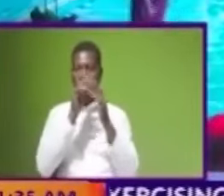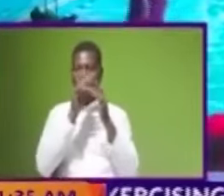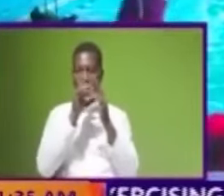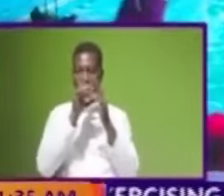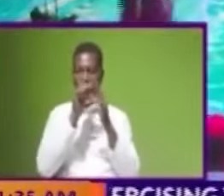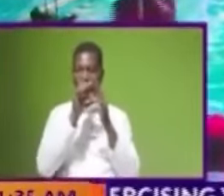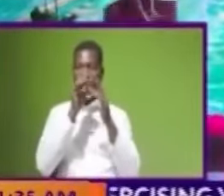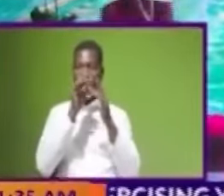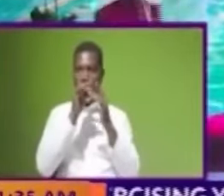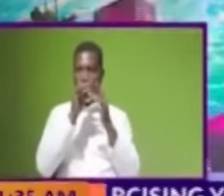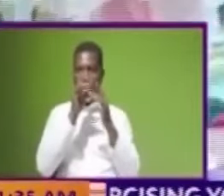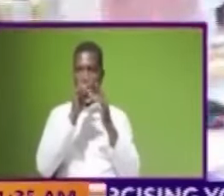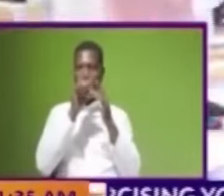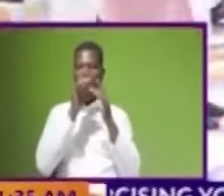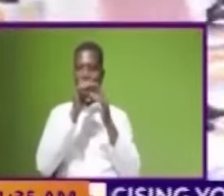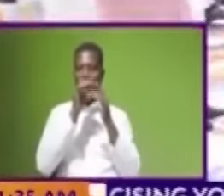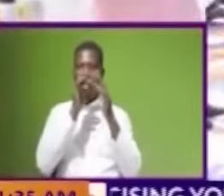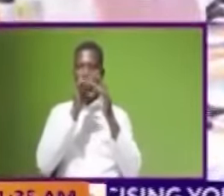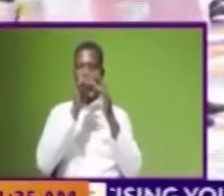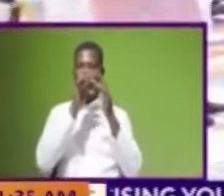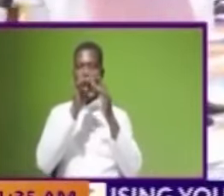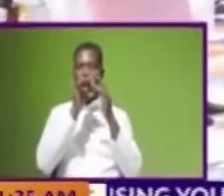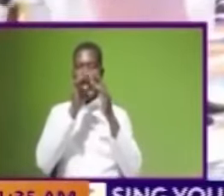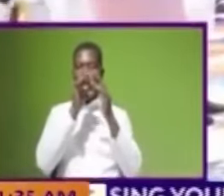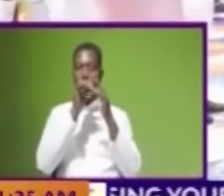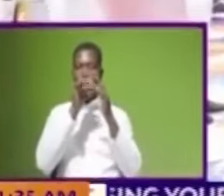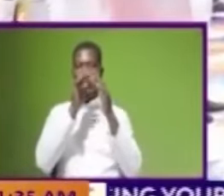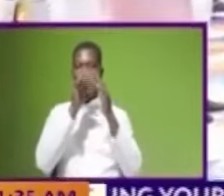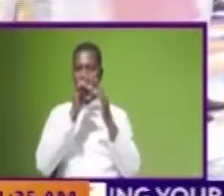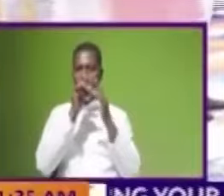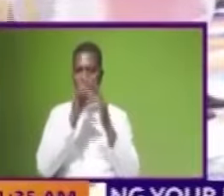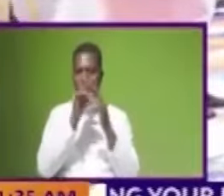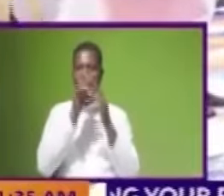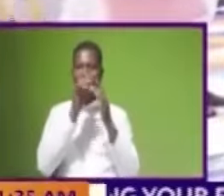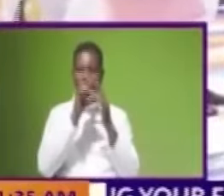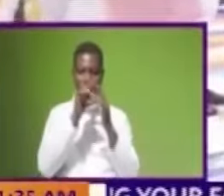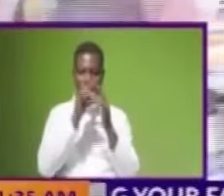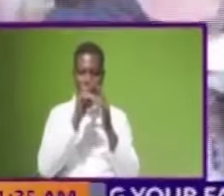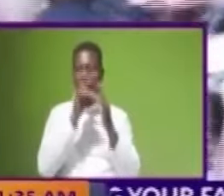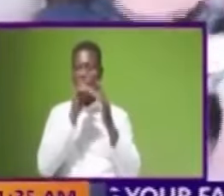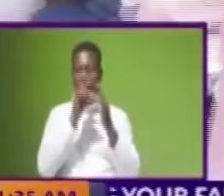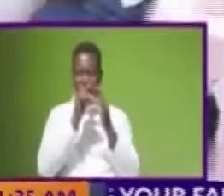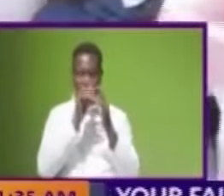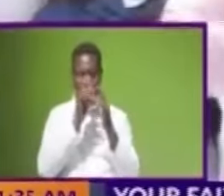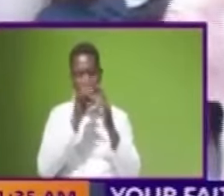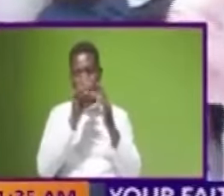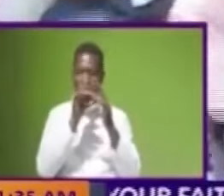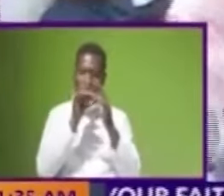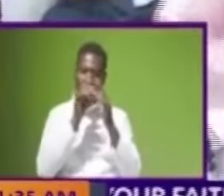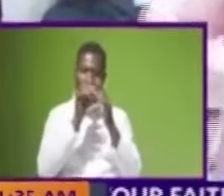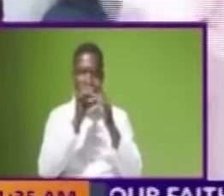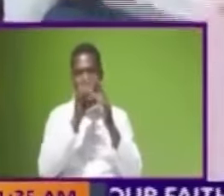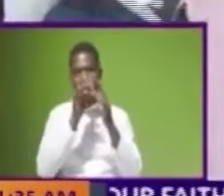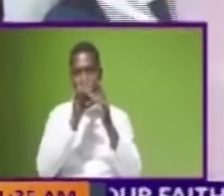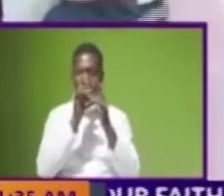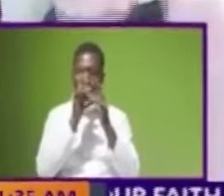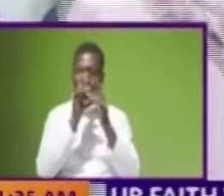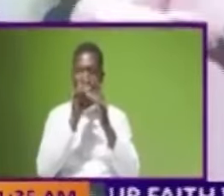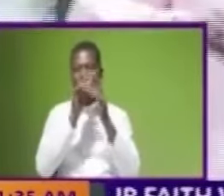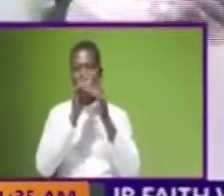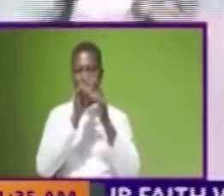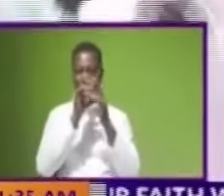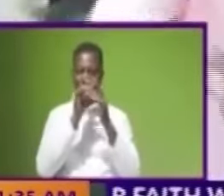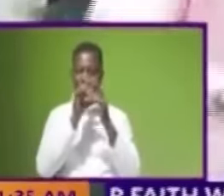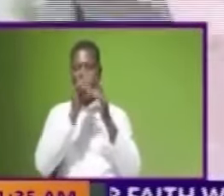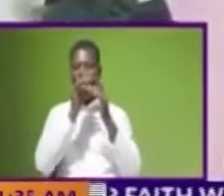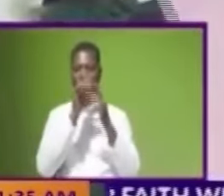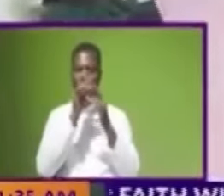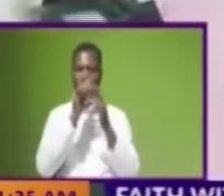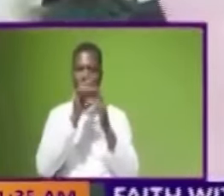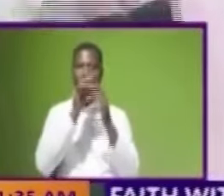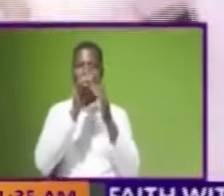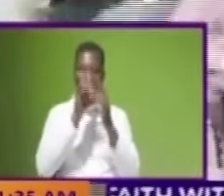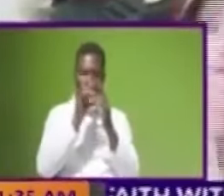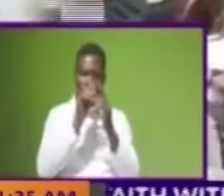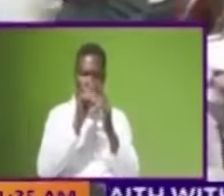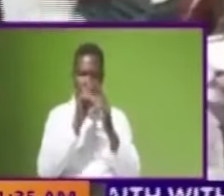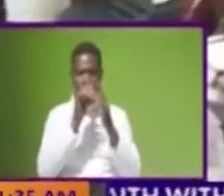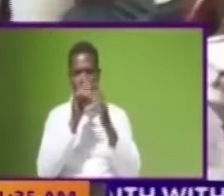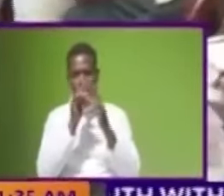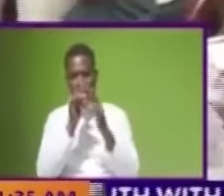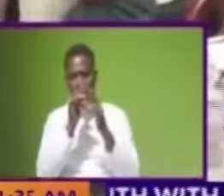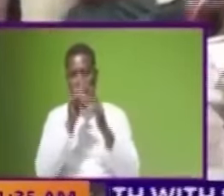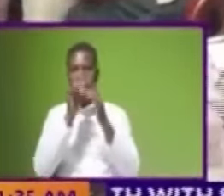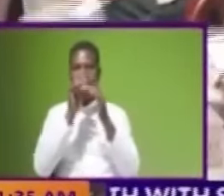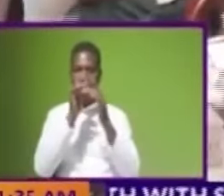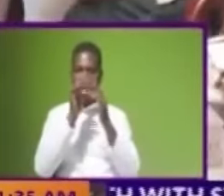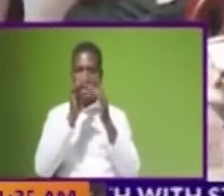that time on so no na onu ni nua na tena tv so adi papa Steven Adum Chedua atem